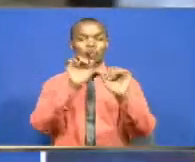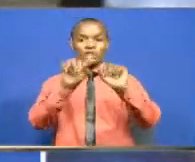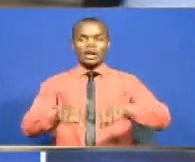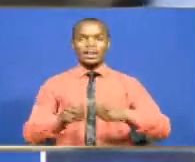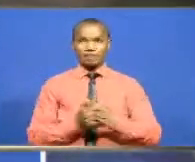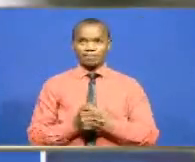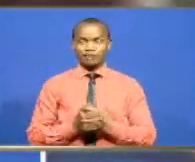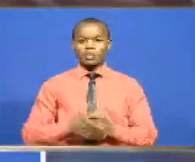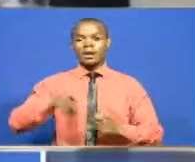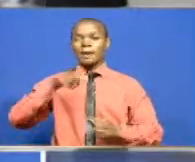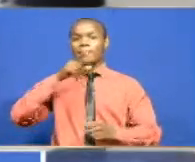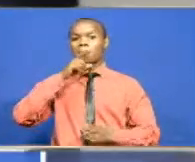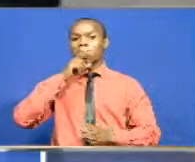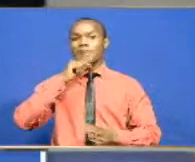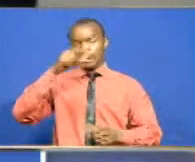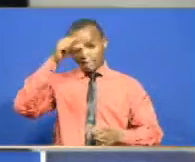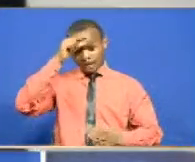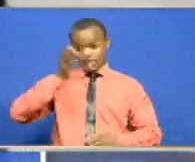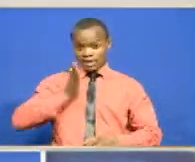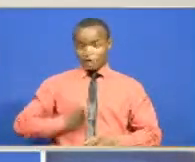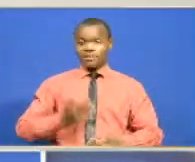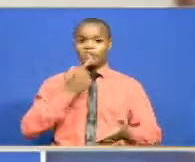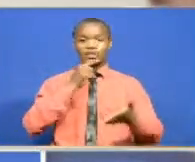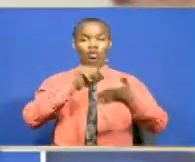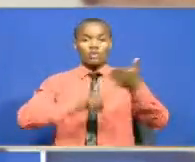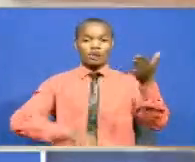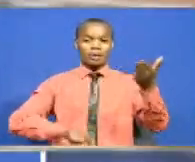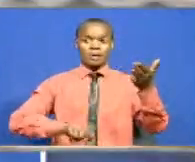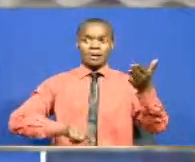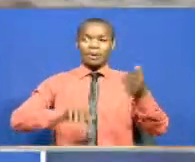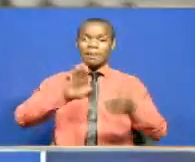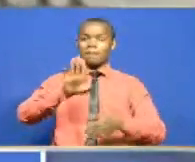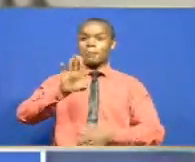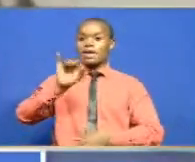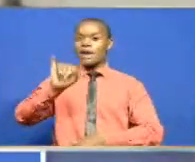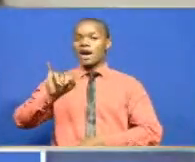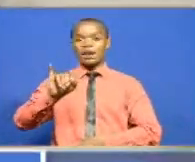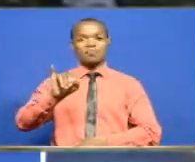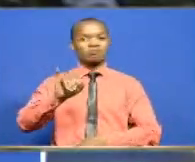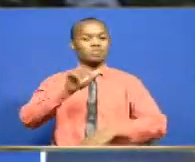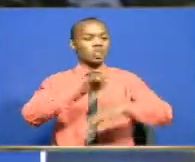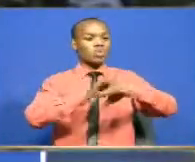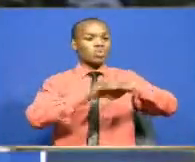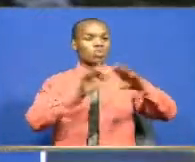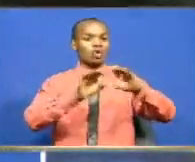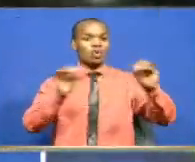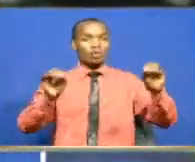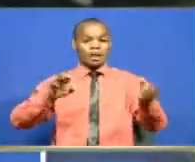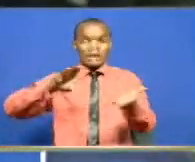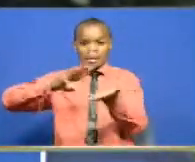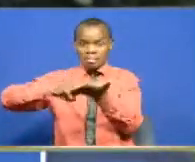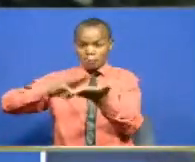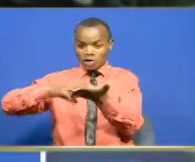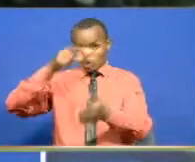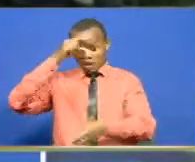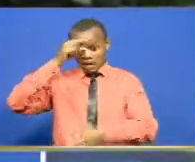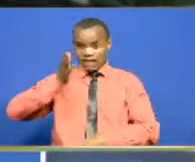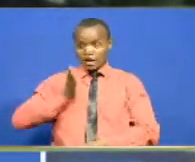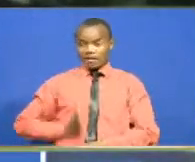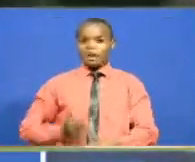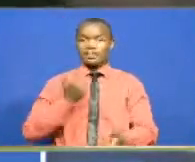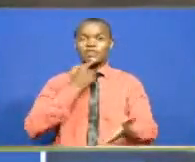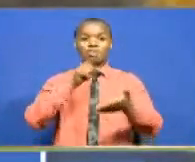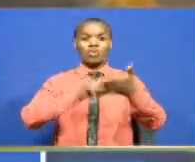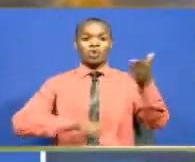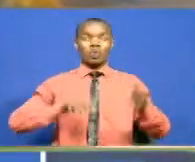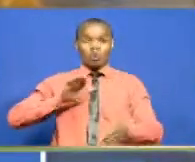section of male governors, the BBI proposal was flawed and unconstitutional. Led by Migori Governor Okoth Obado, they noted that women